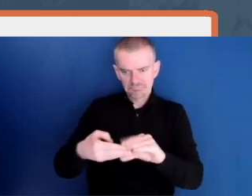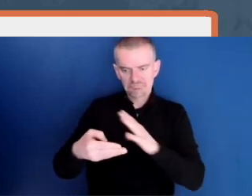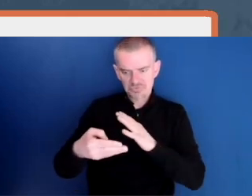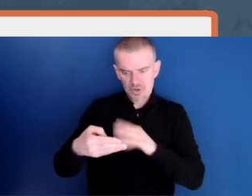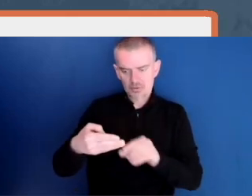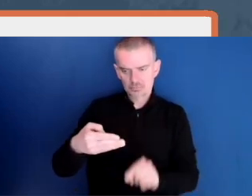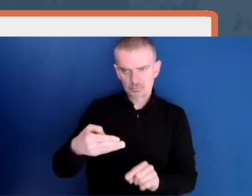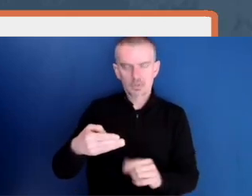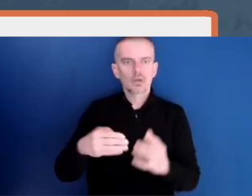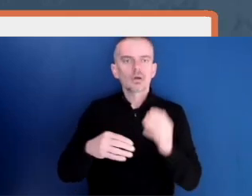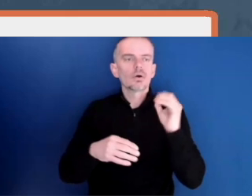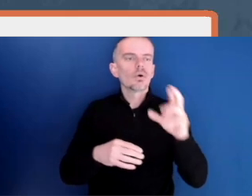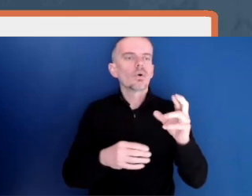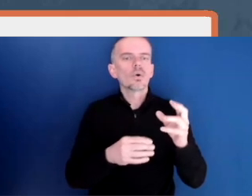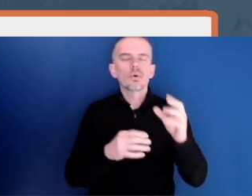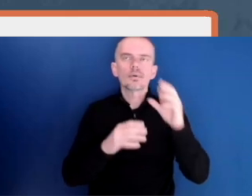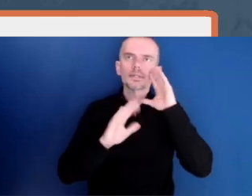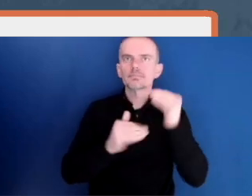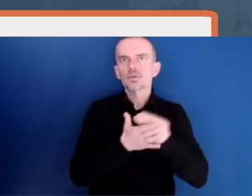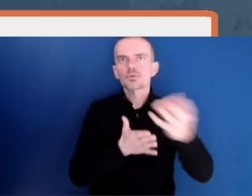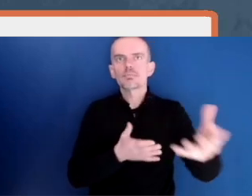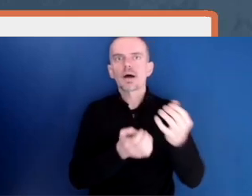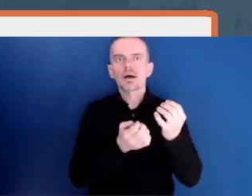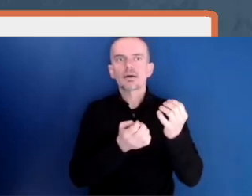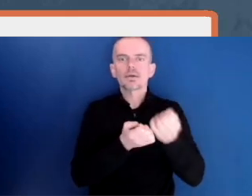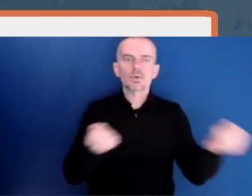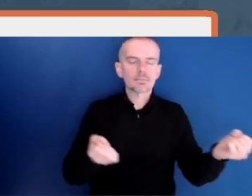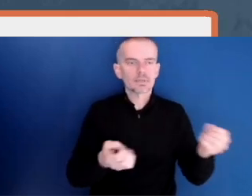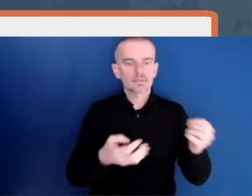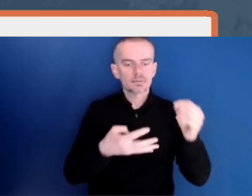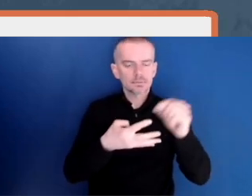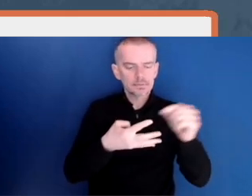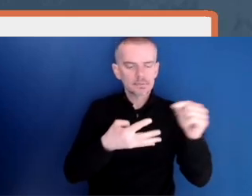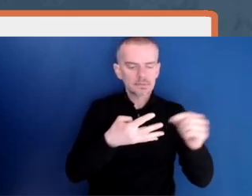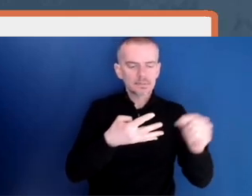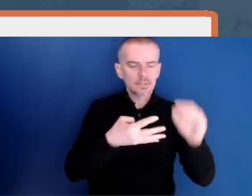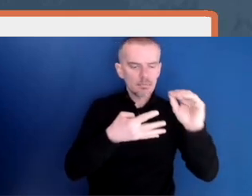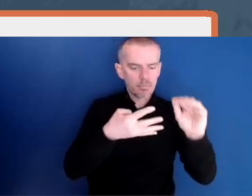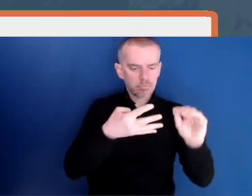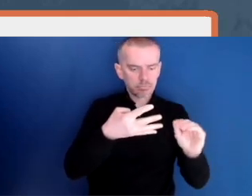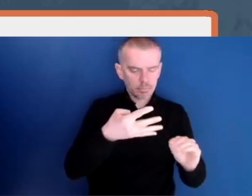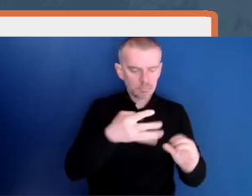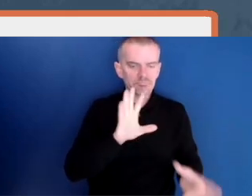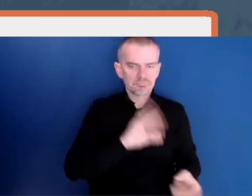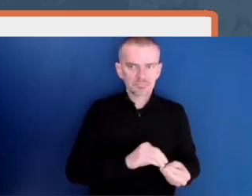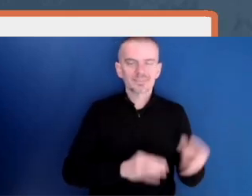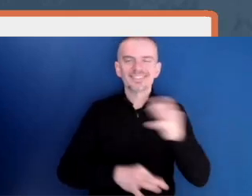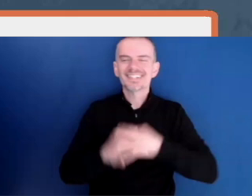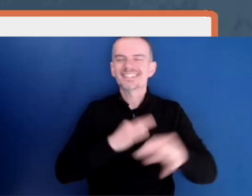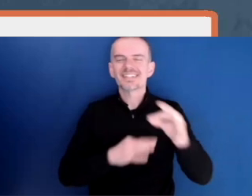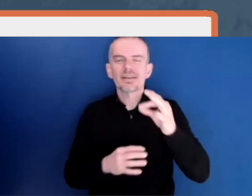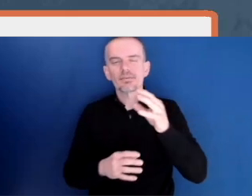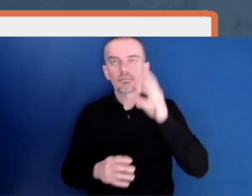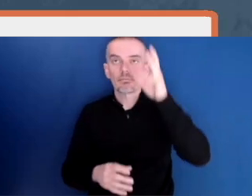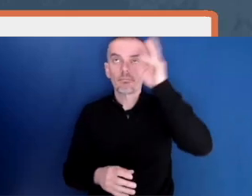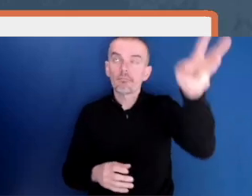next year versus trying to come up with some arbitrary ballpark figure that might not actually be veridical, right? Might not map